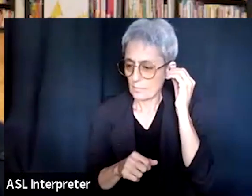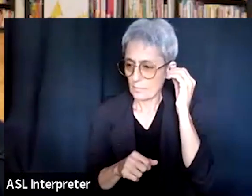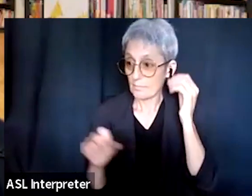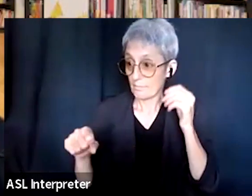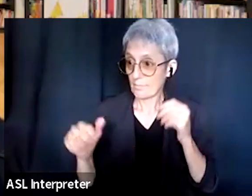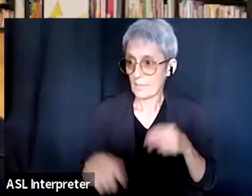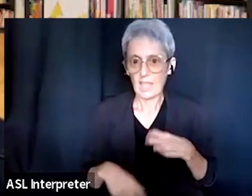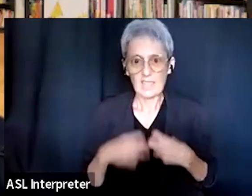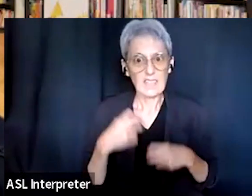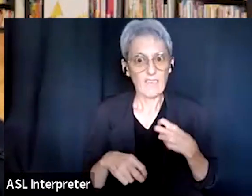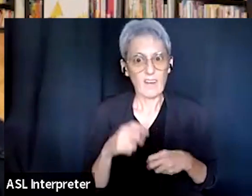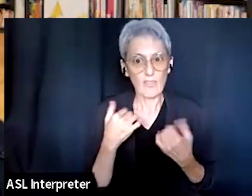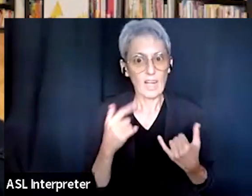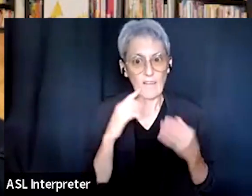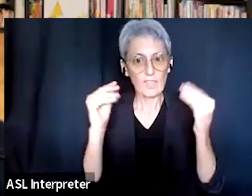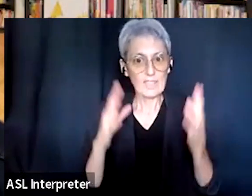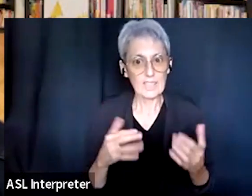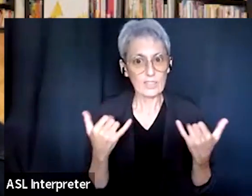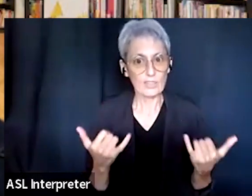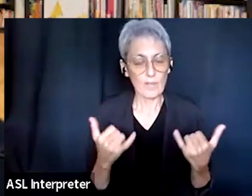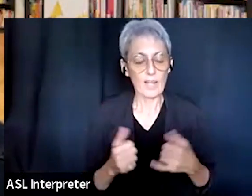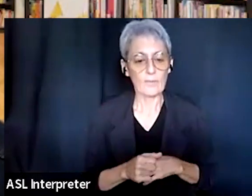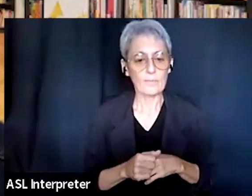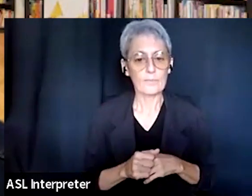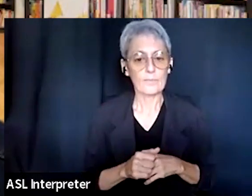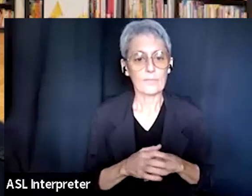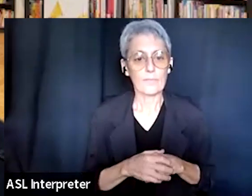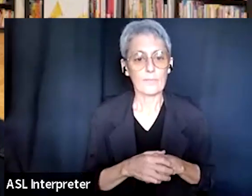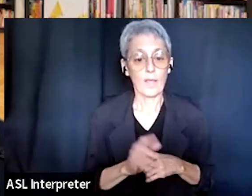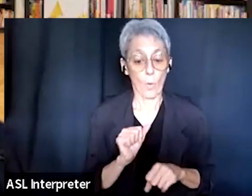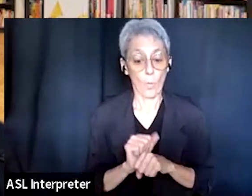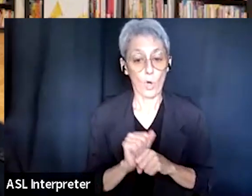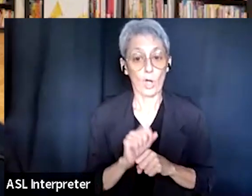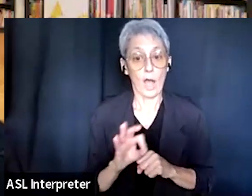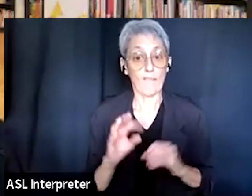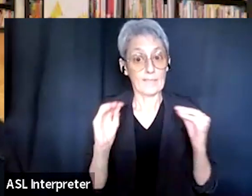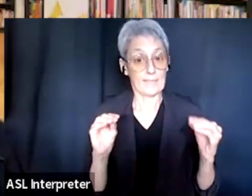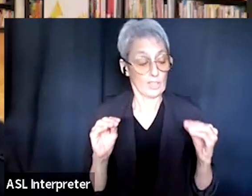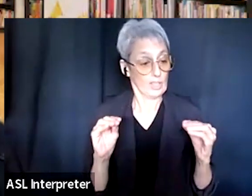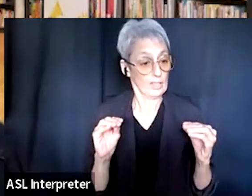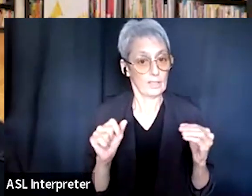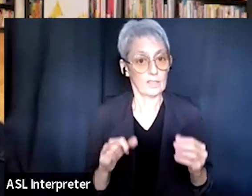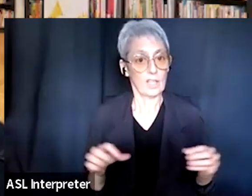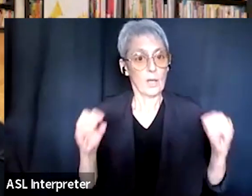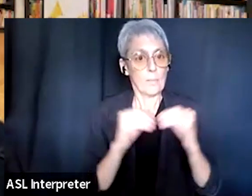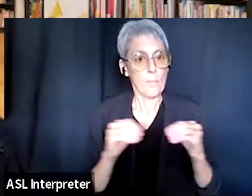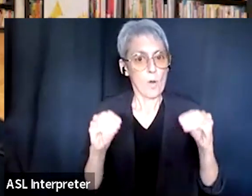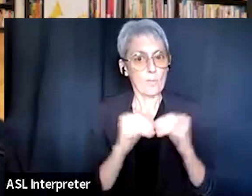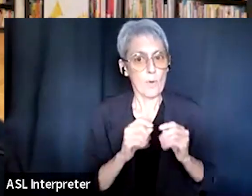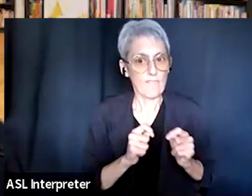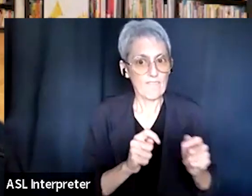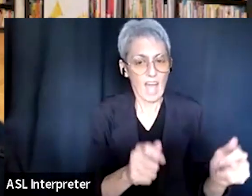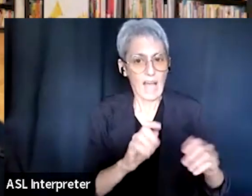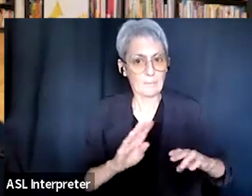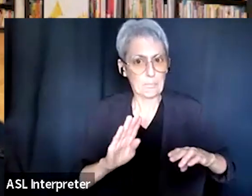thing for teachers at the moment because the work of teaching is increasingly high-paced and busy, and